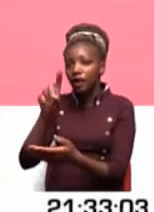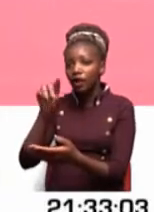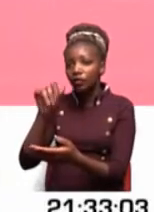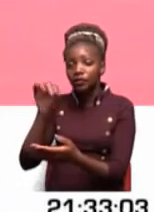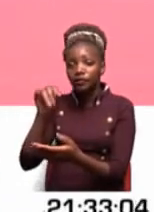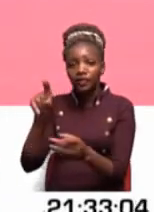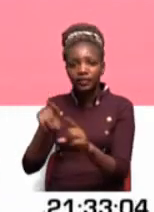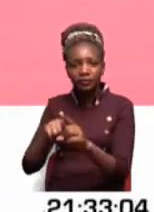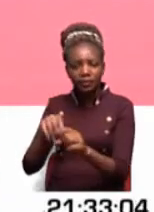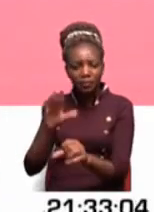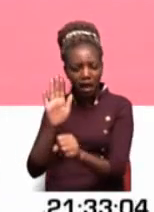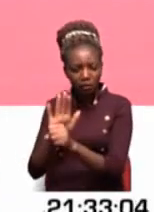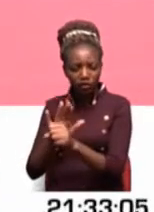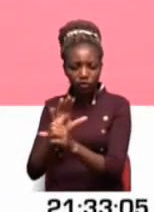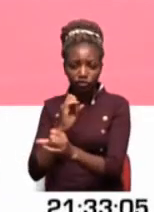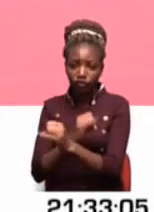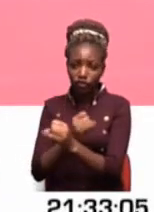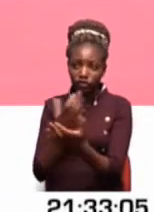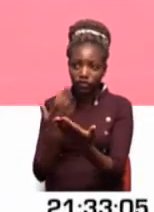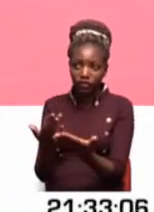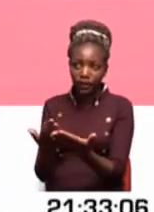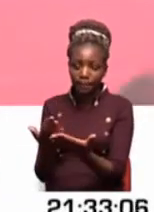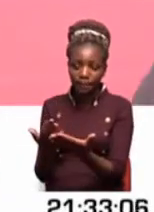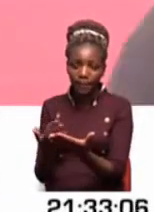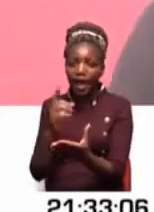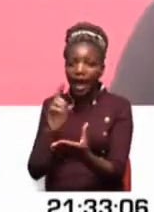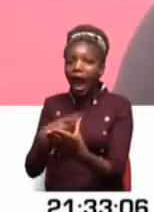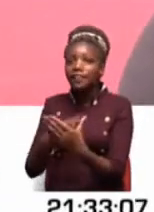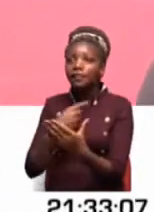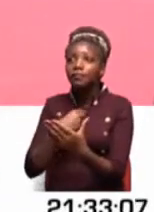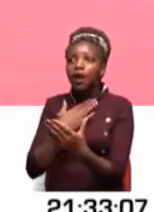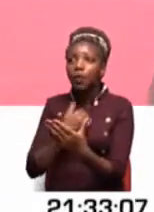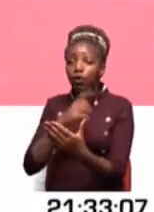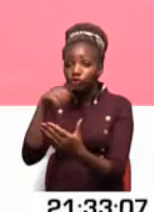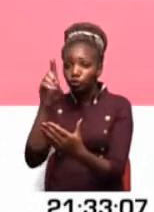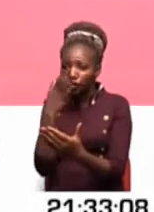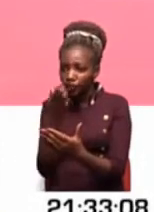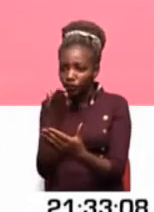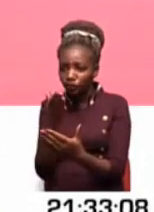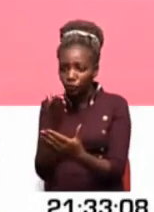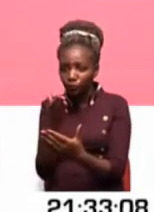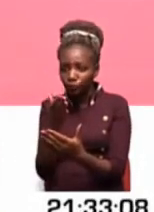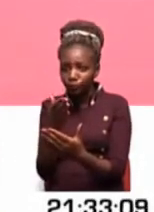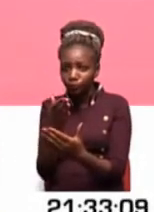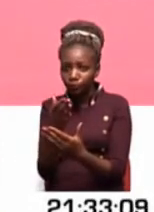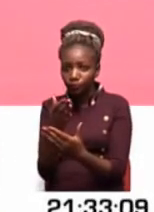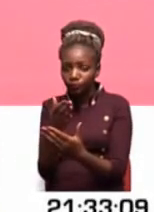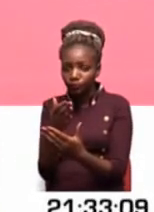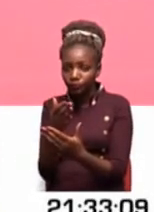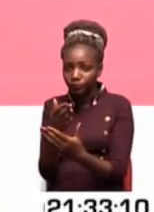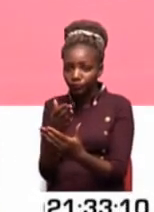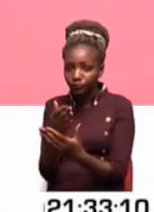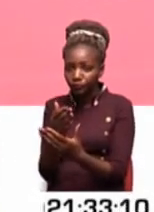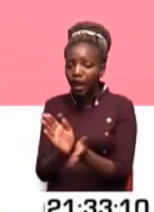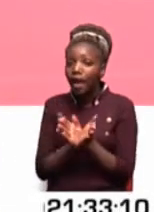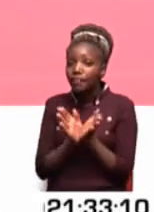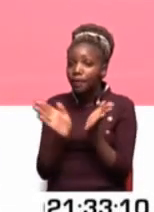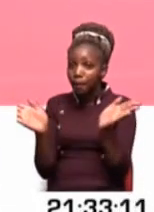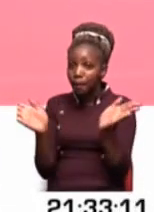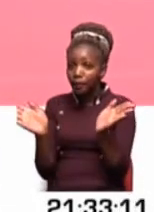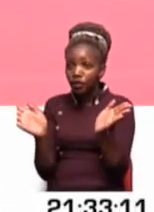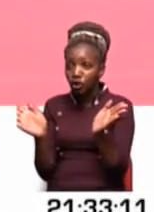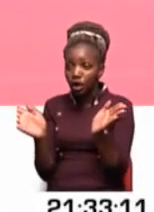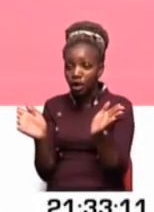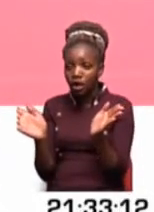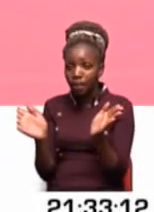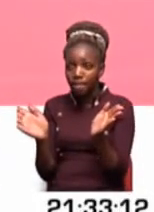many, many, many other bodies. I'd like to correct you, though, slightly. Mm-hmm. The population jump